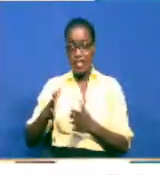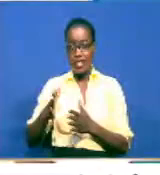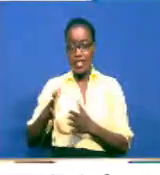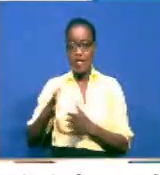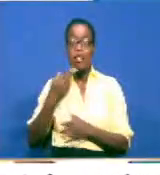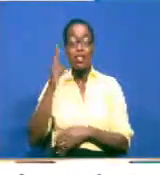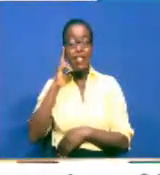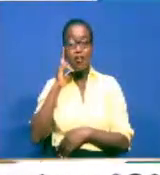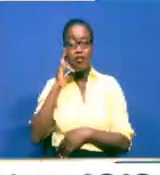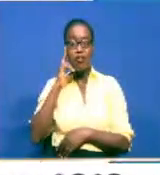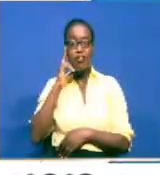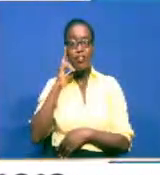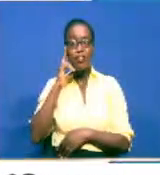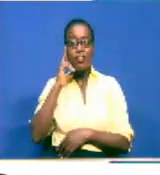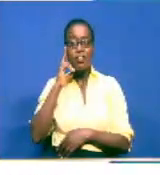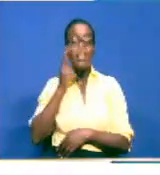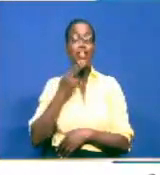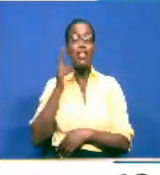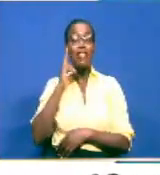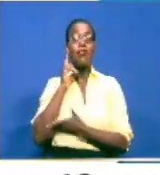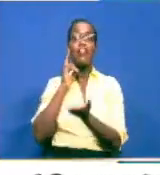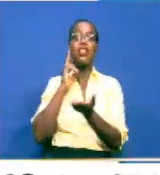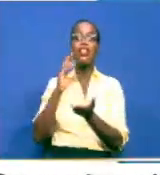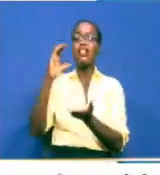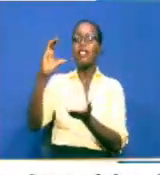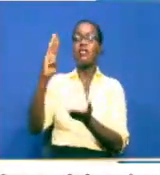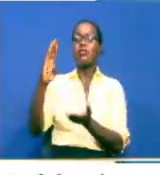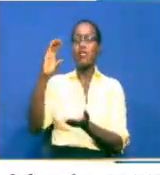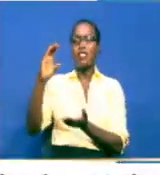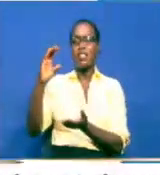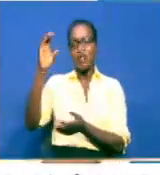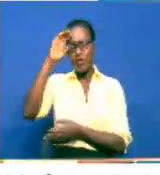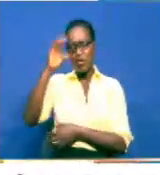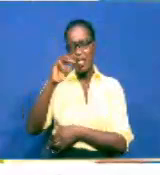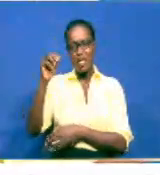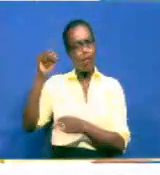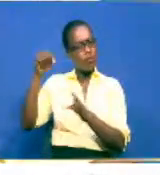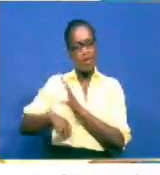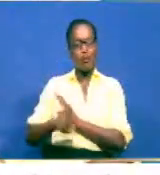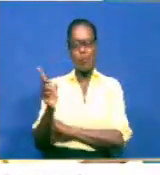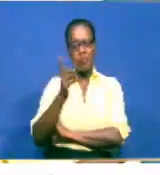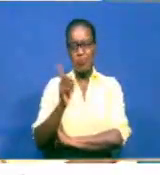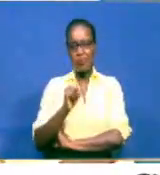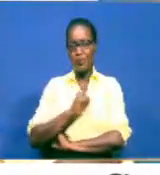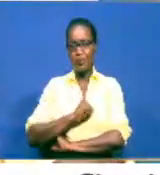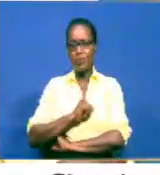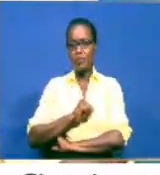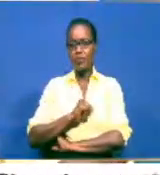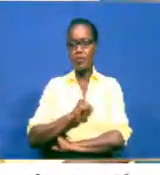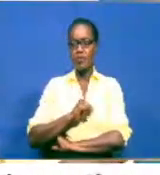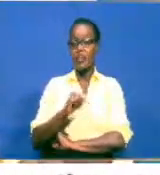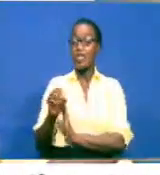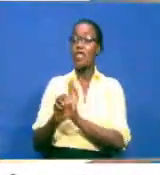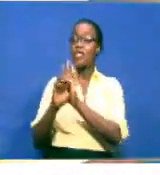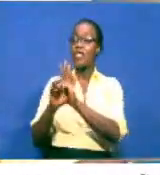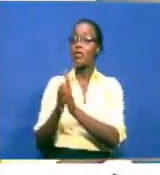the deaf. When it comes to the deaf, the CBC has not really factored in, their issues. Like, for instance, during